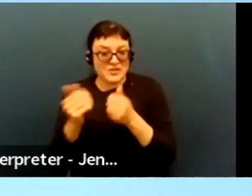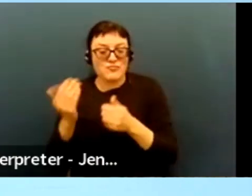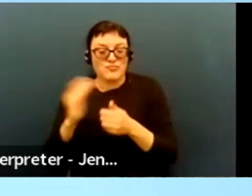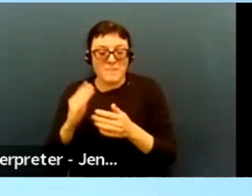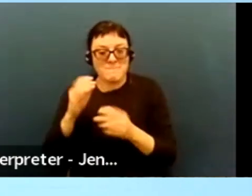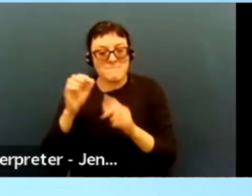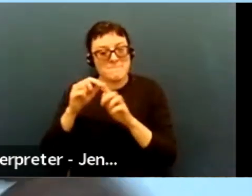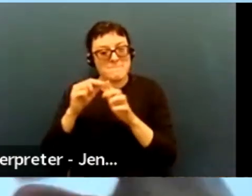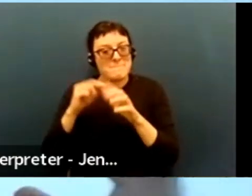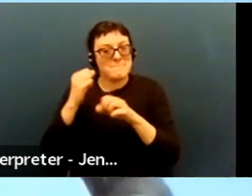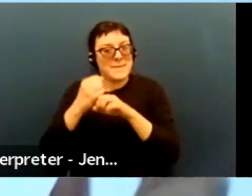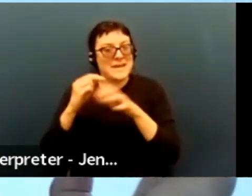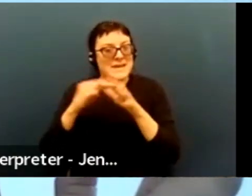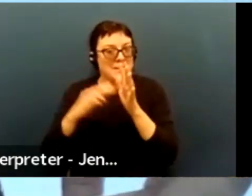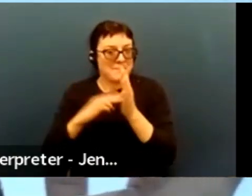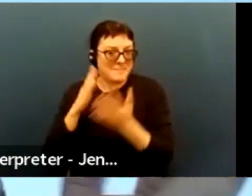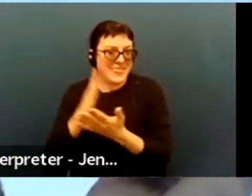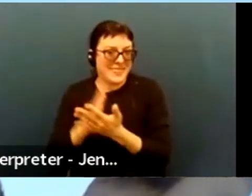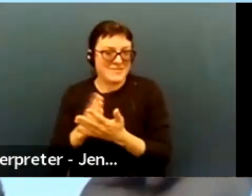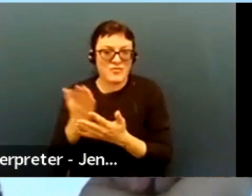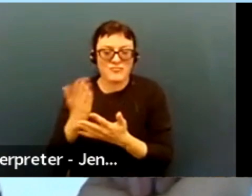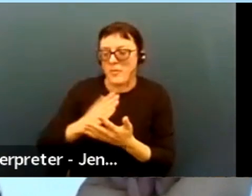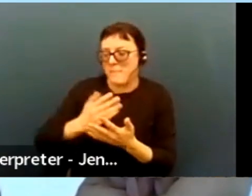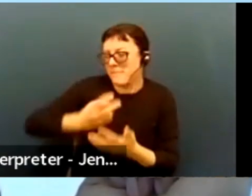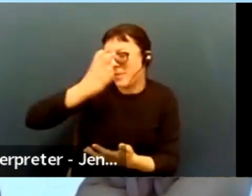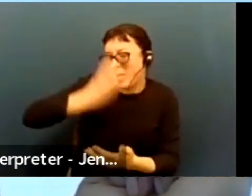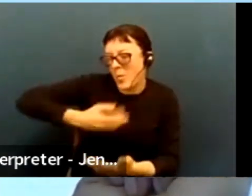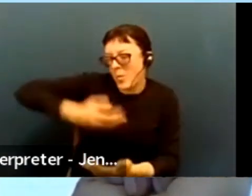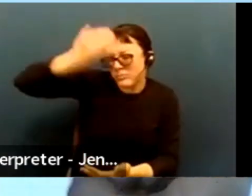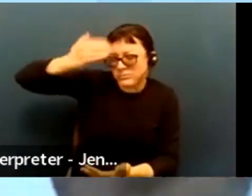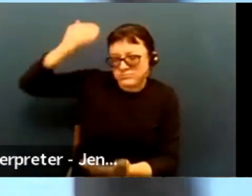violence of nature. The violence of nature is a massive part of it. Yeah.